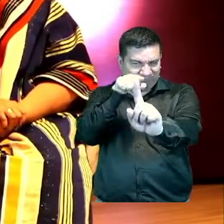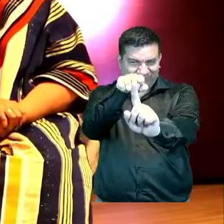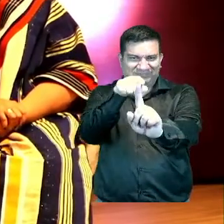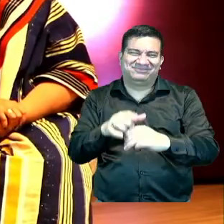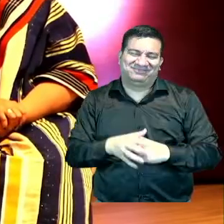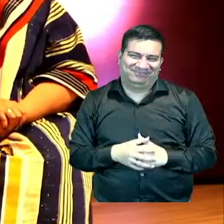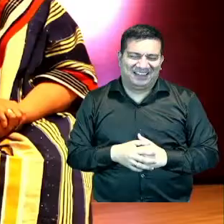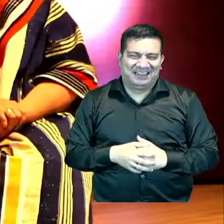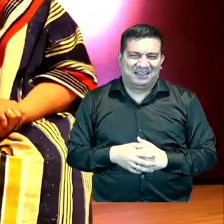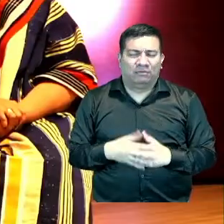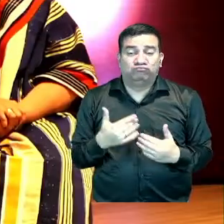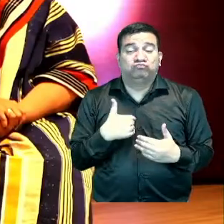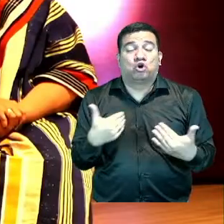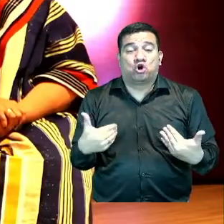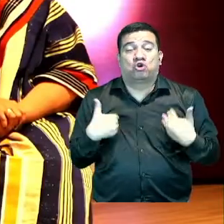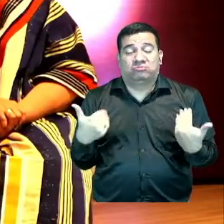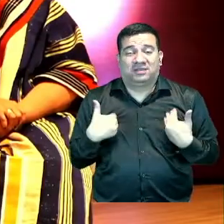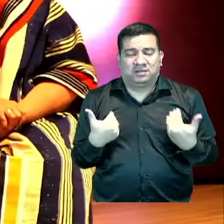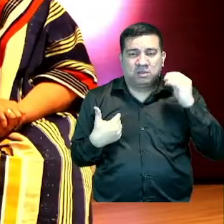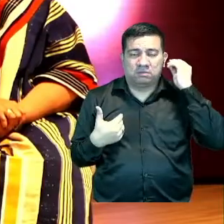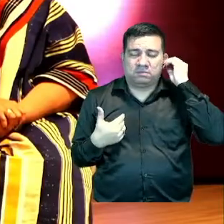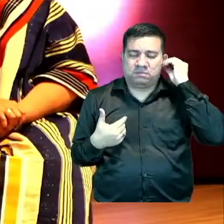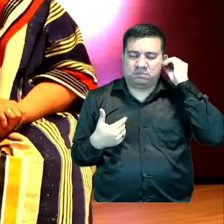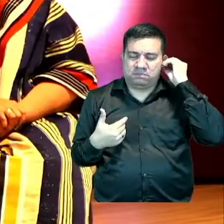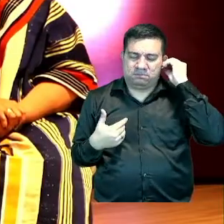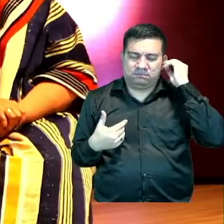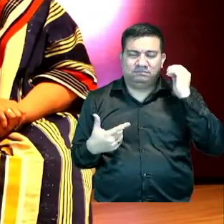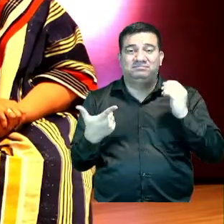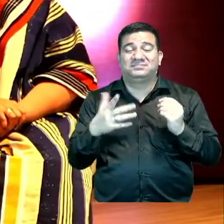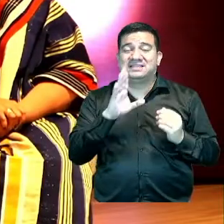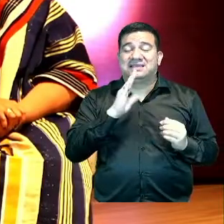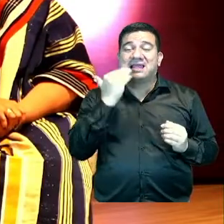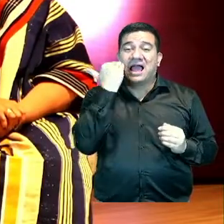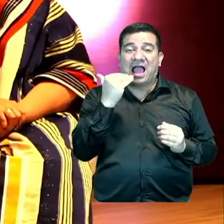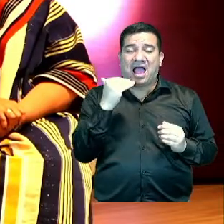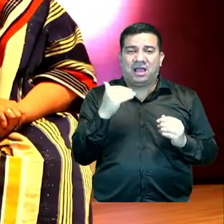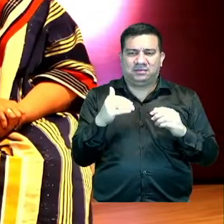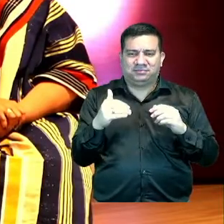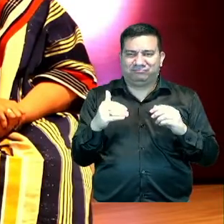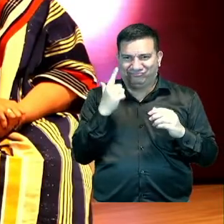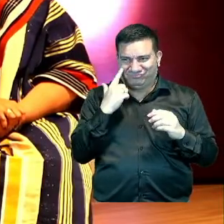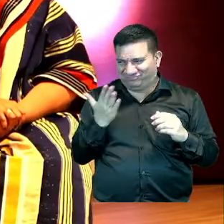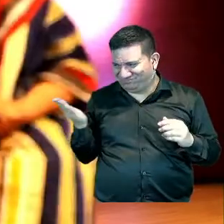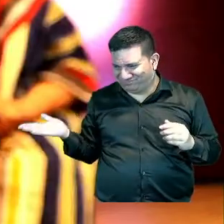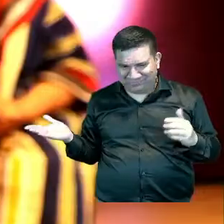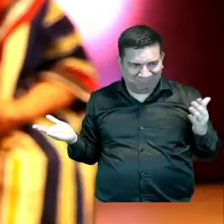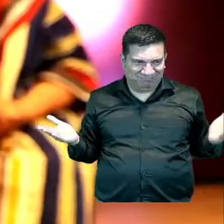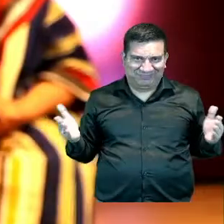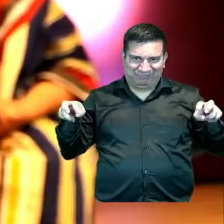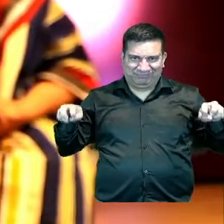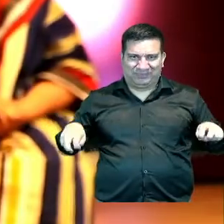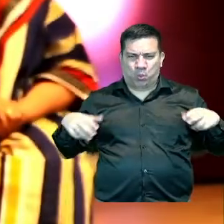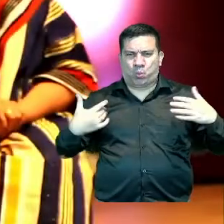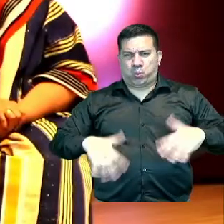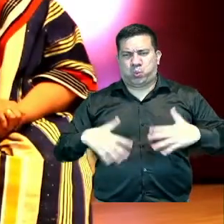I am filled with joy standing next to two powerful women. I